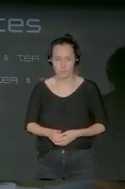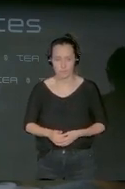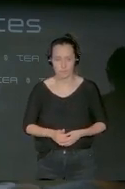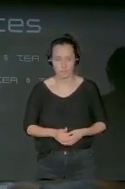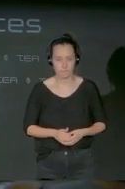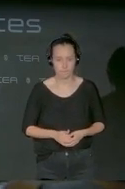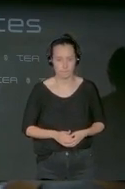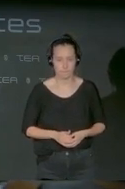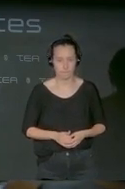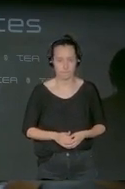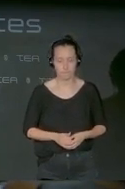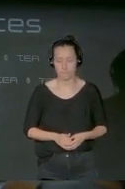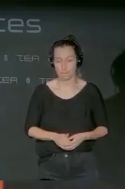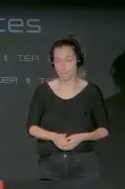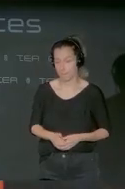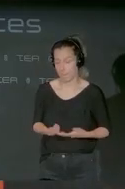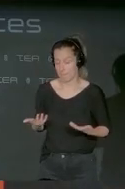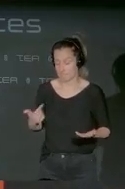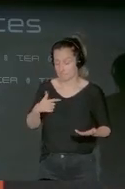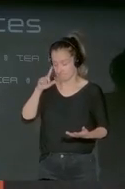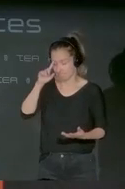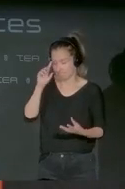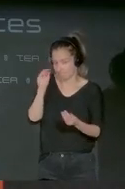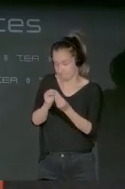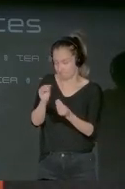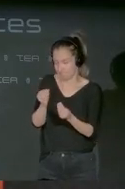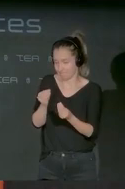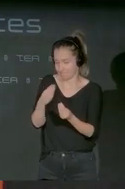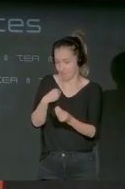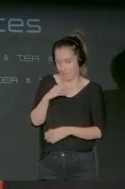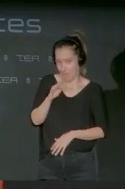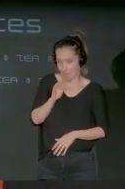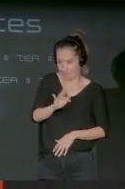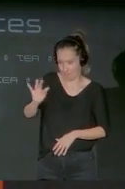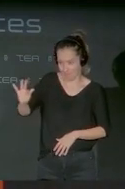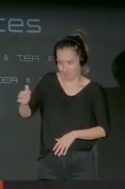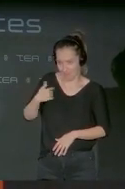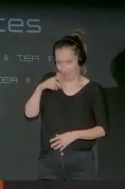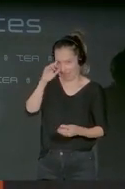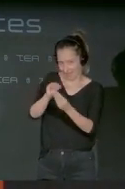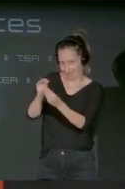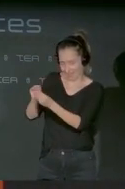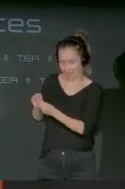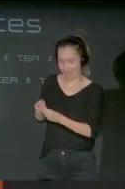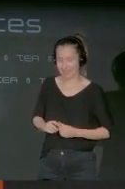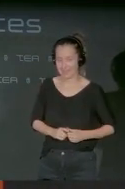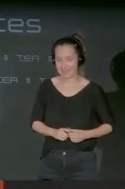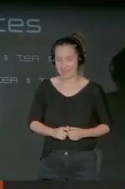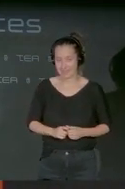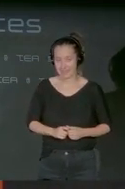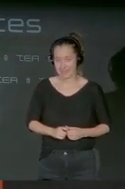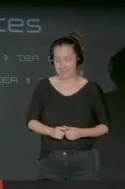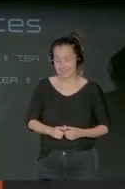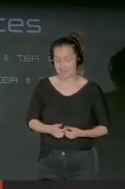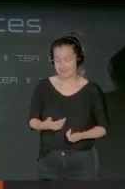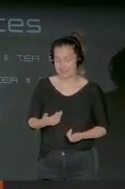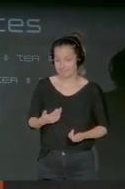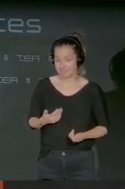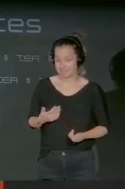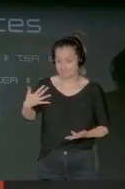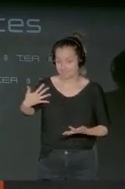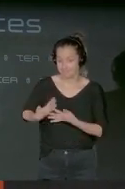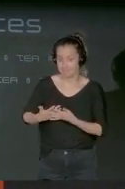Well, I agree with the previous speakers. It's been an incremental process. There's not been one day where everything